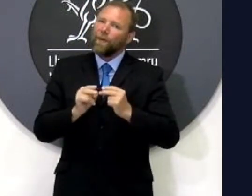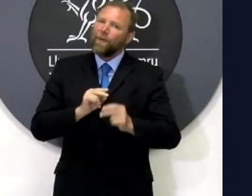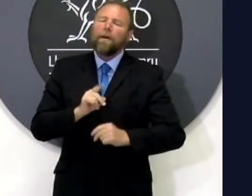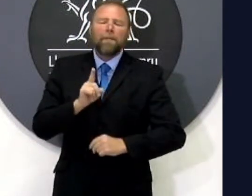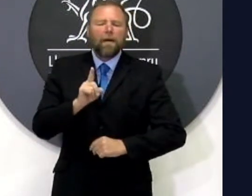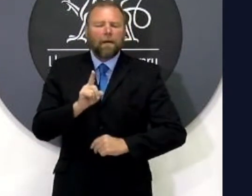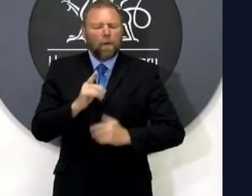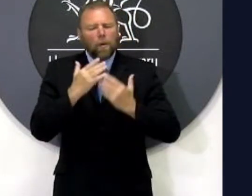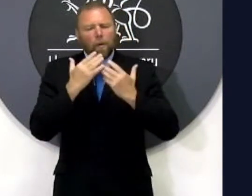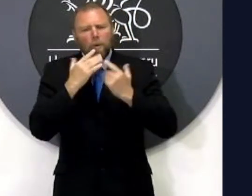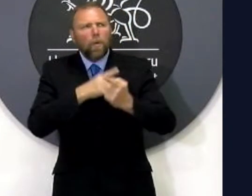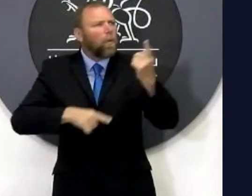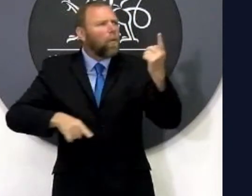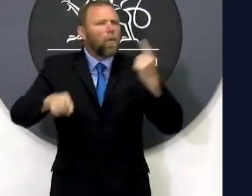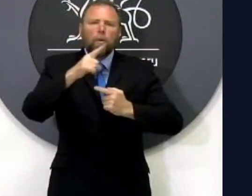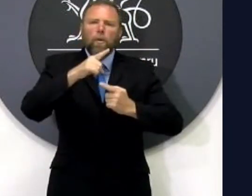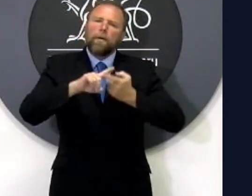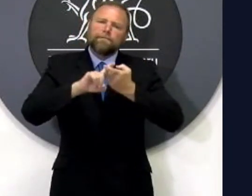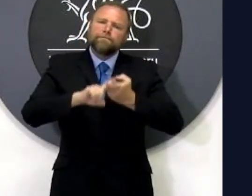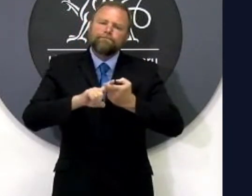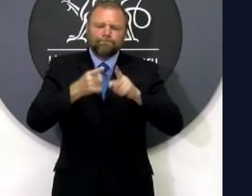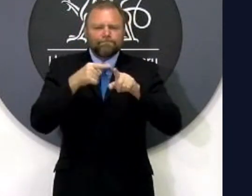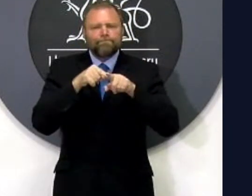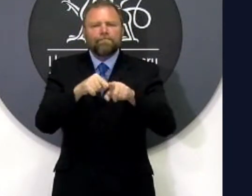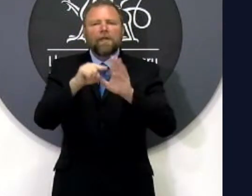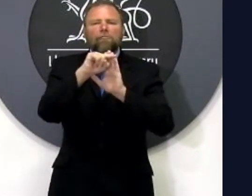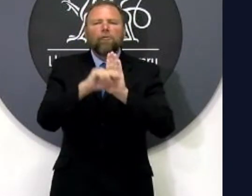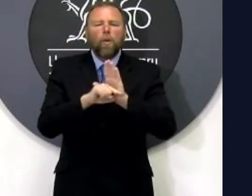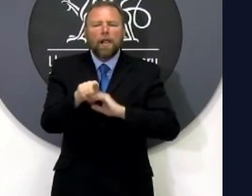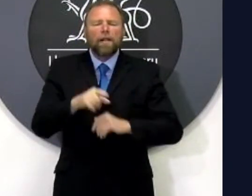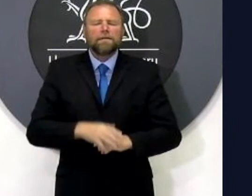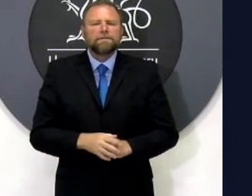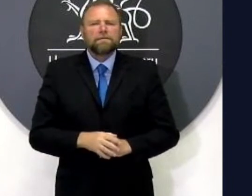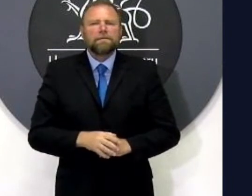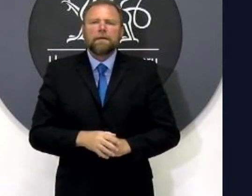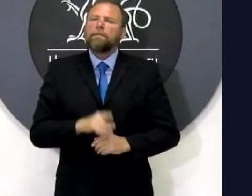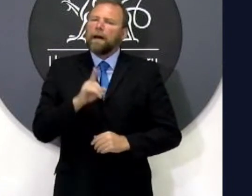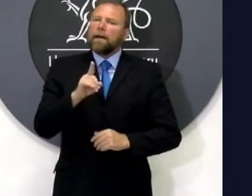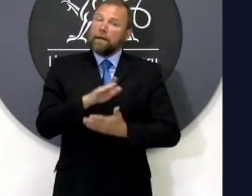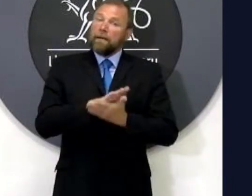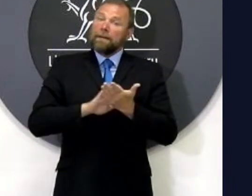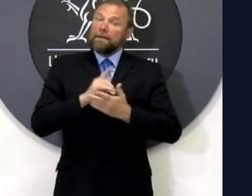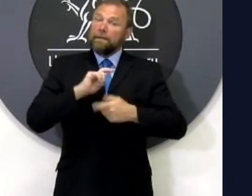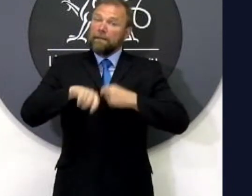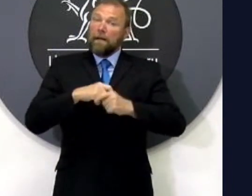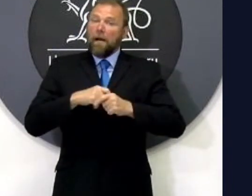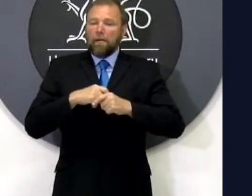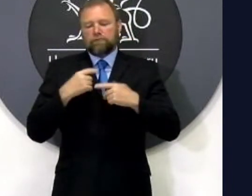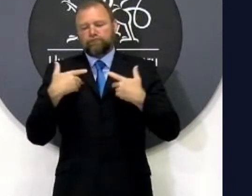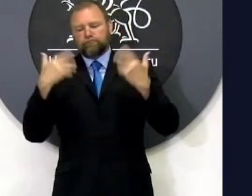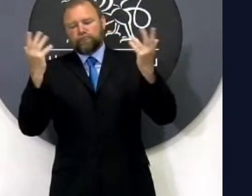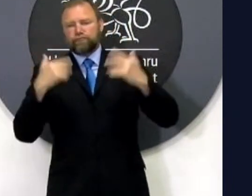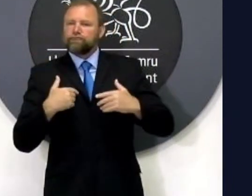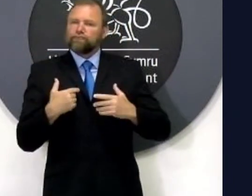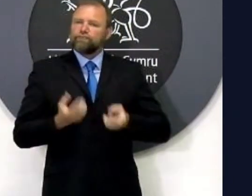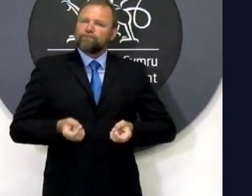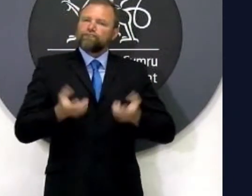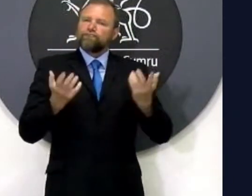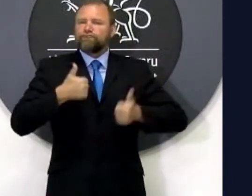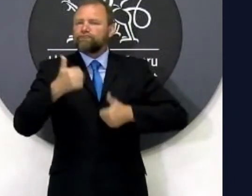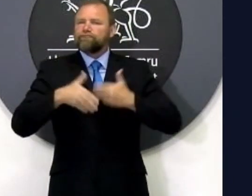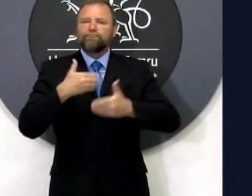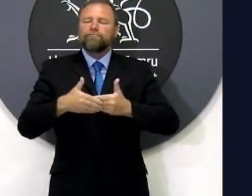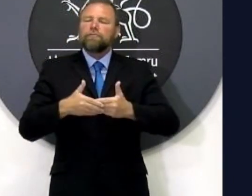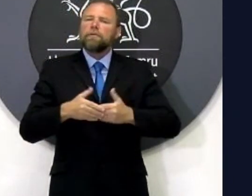following government guidance. However, we must not be complacent. We must keep our distance when we're